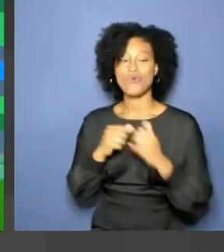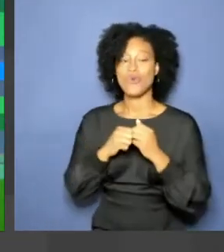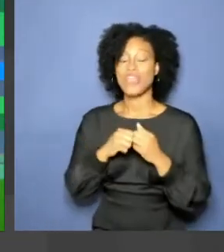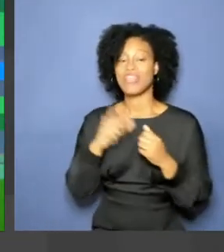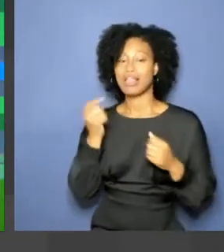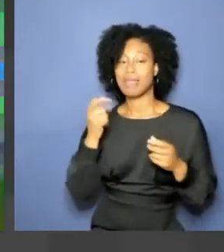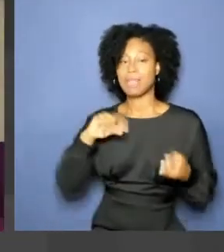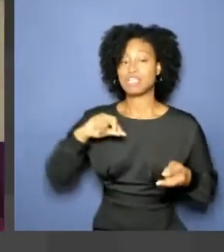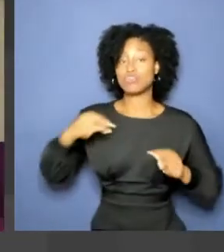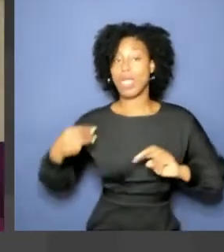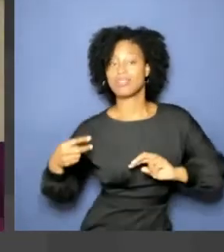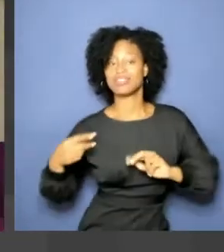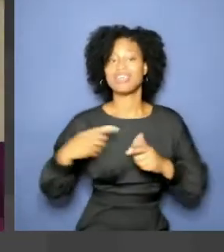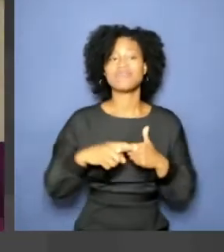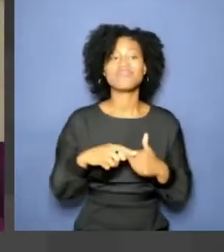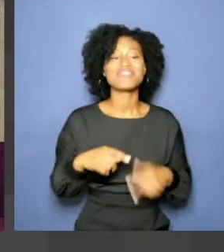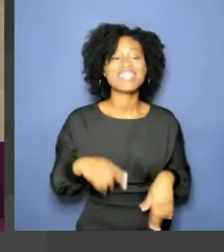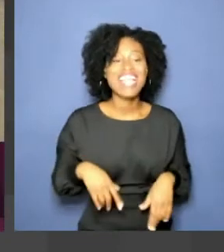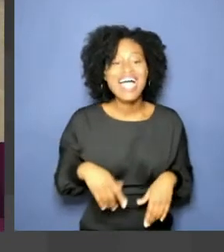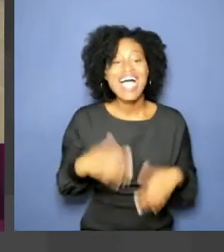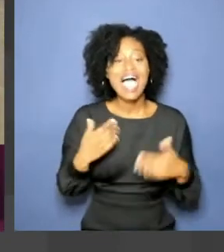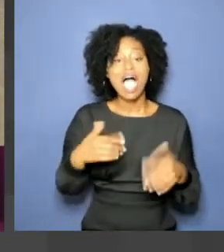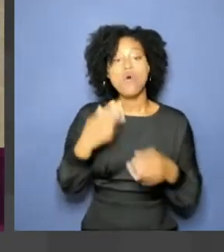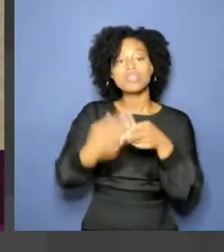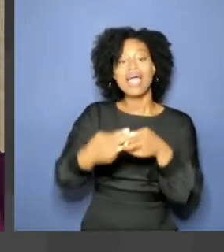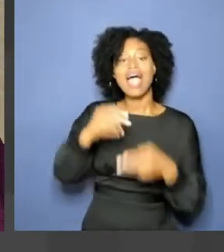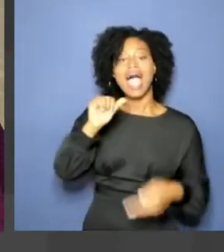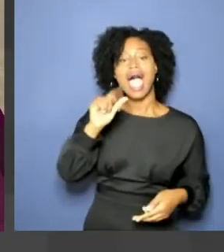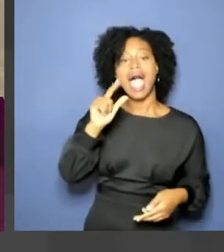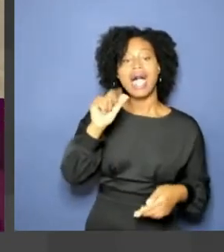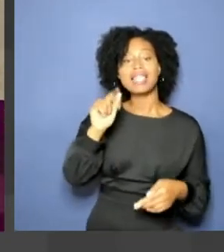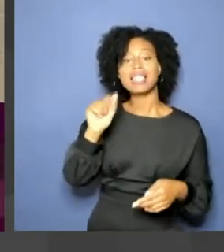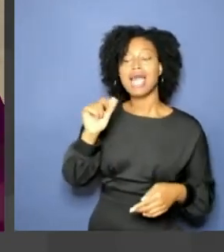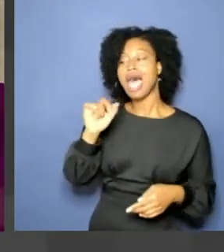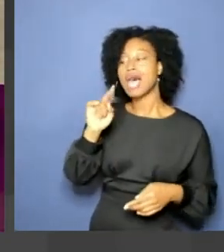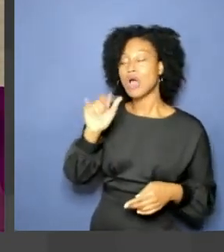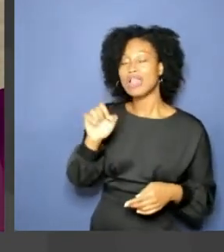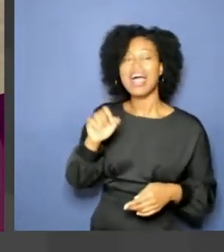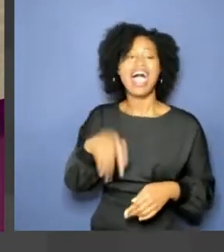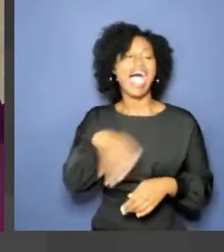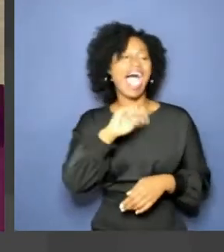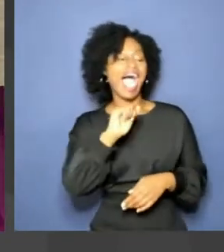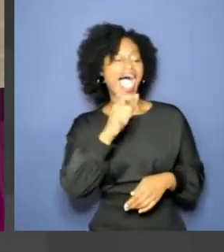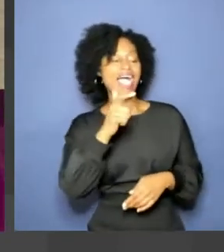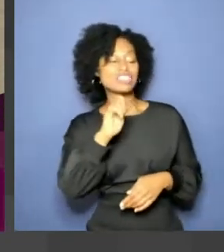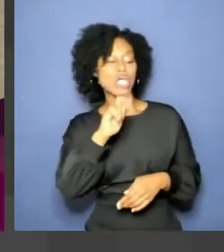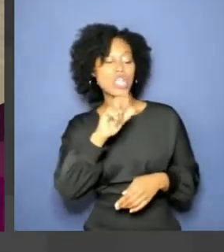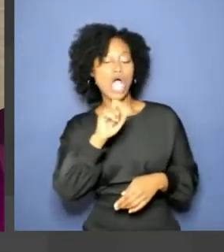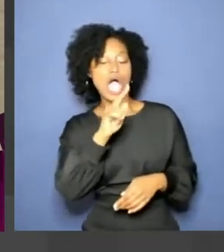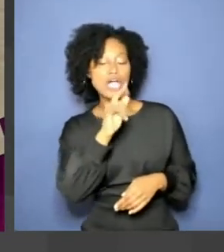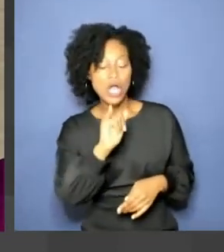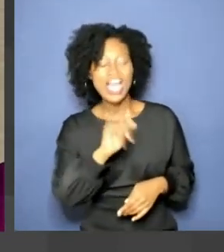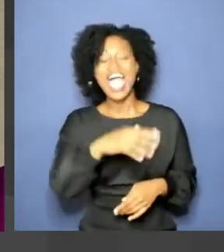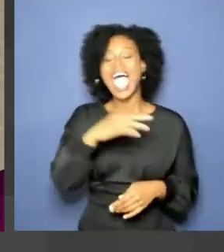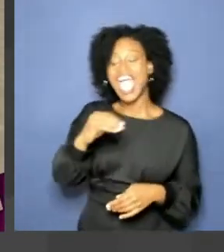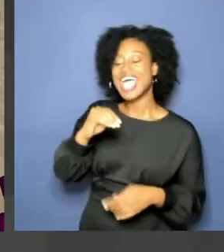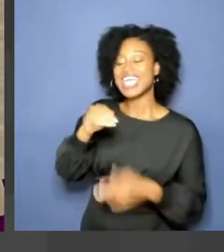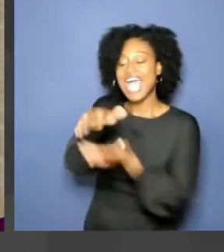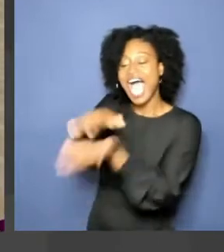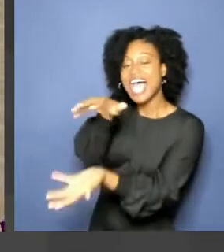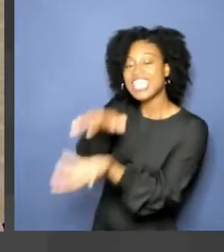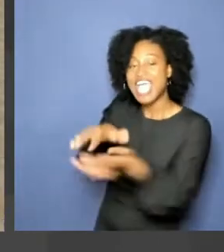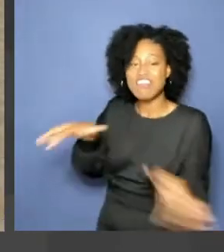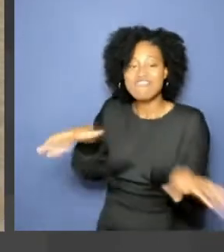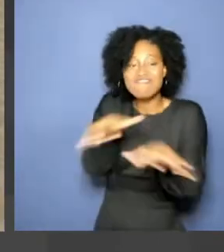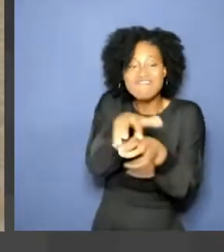an allalotl, an axolotl, and an alligator. Looks so kind of like a little dragon. It does look like a little dragon.